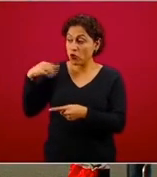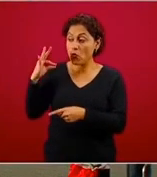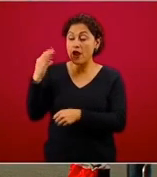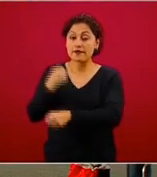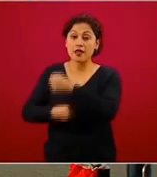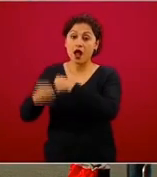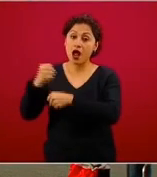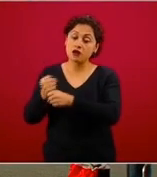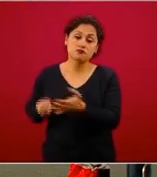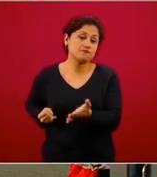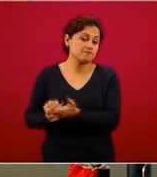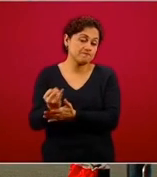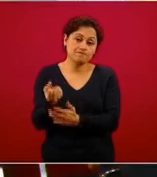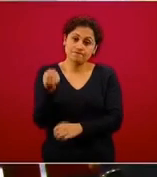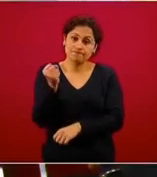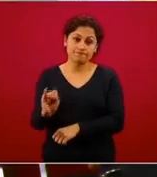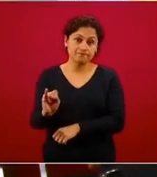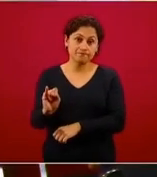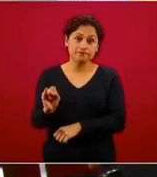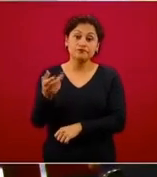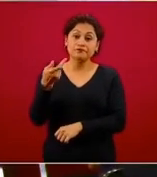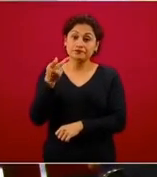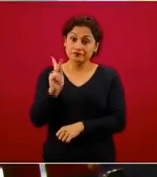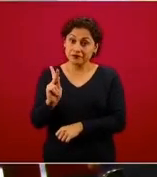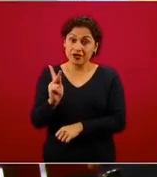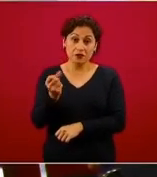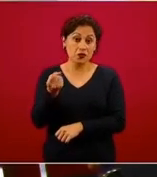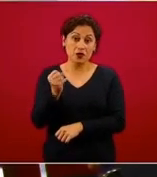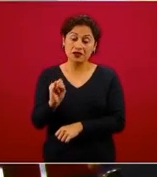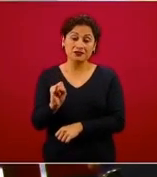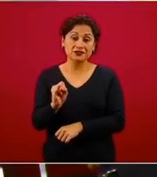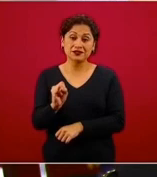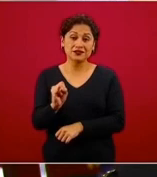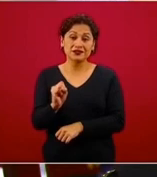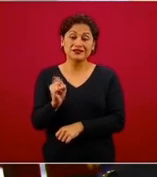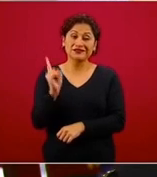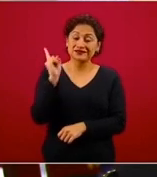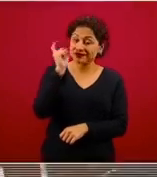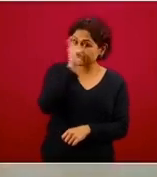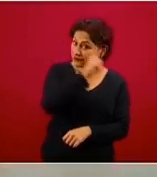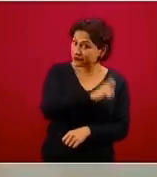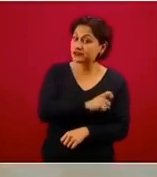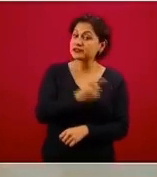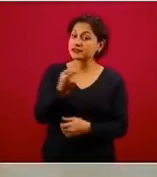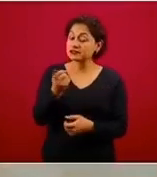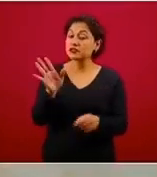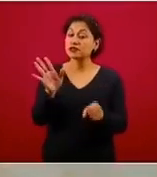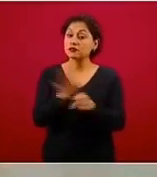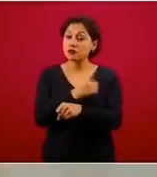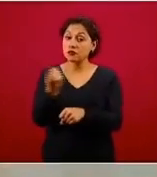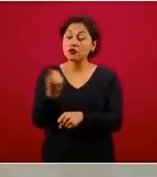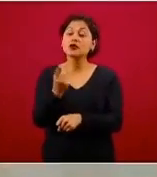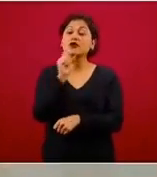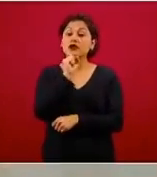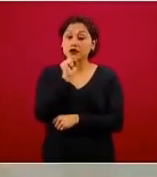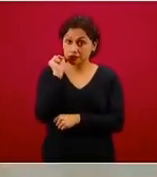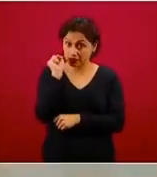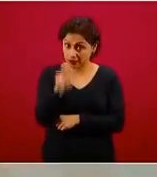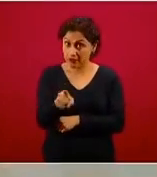almost 4 decades now, blood availability has been an issue because it's